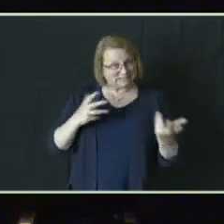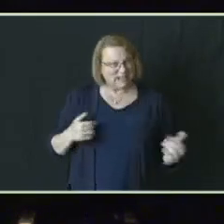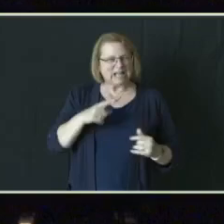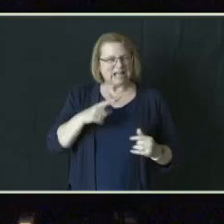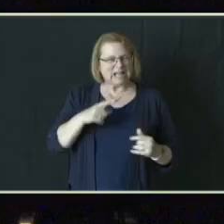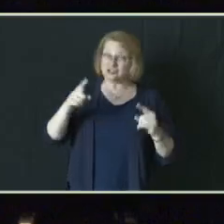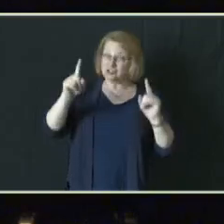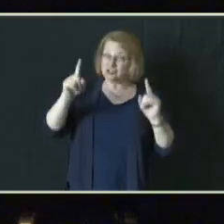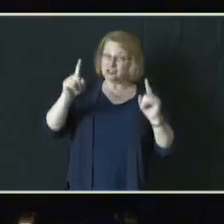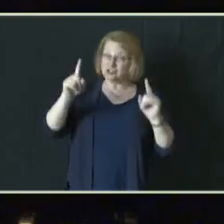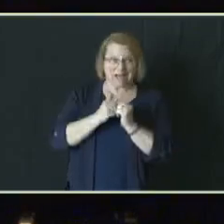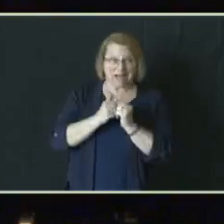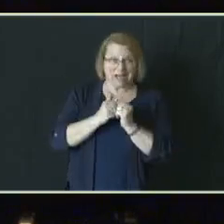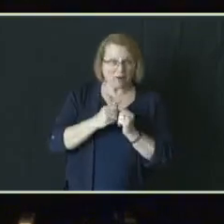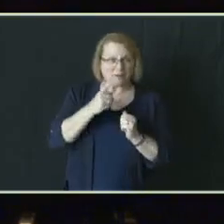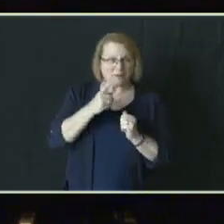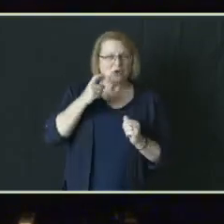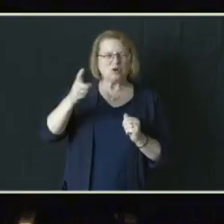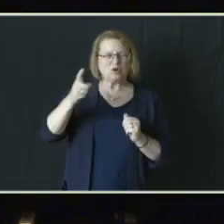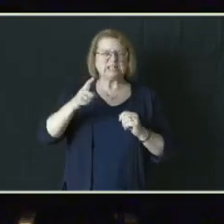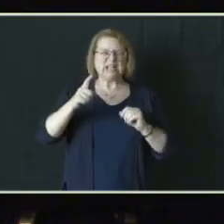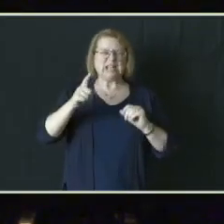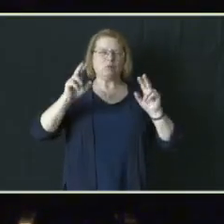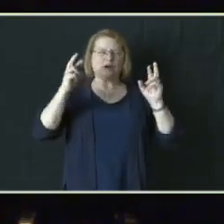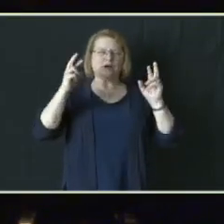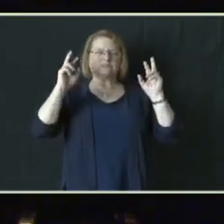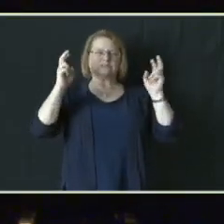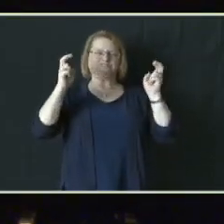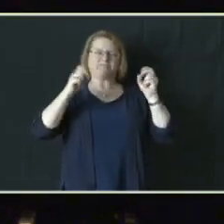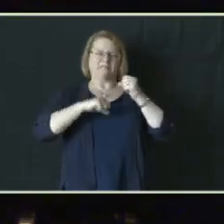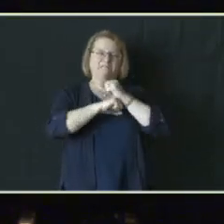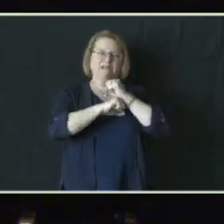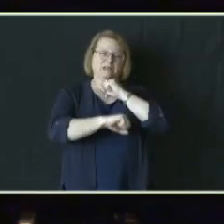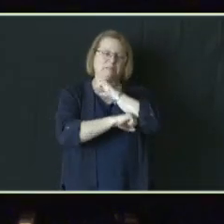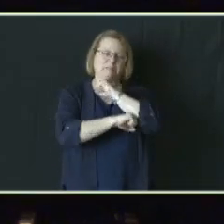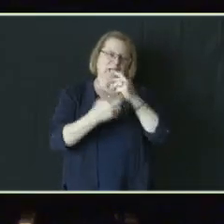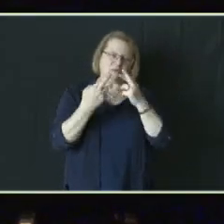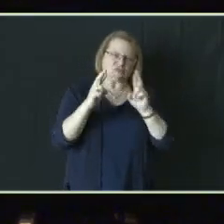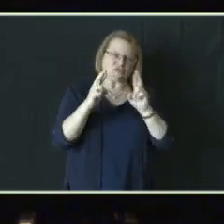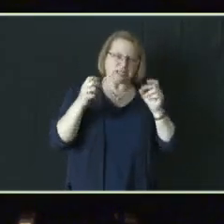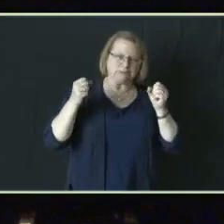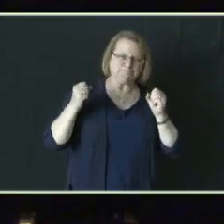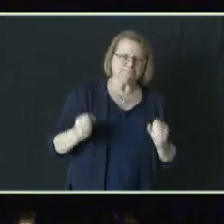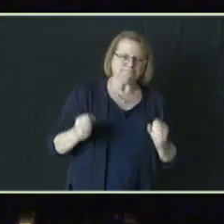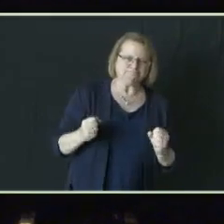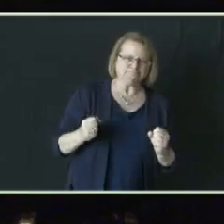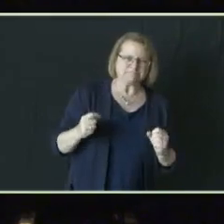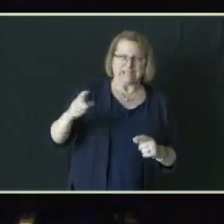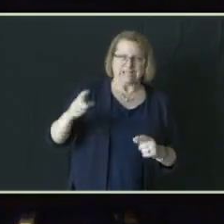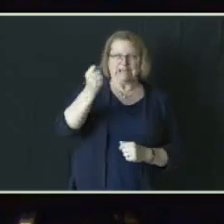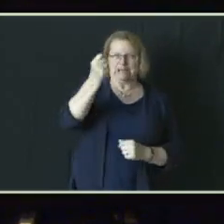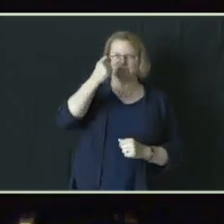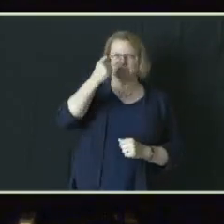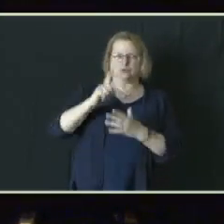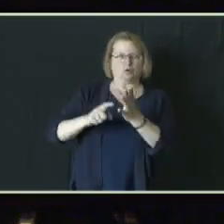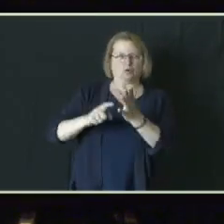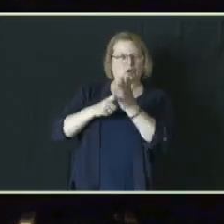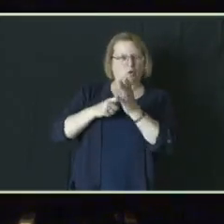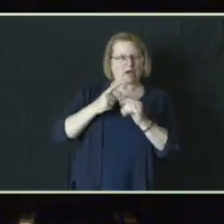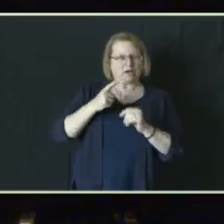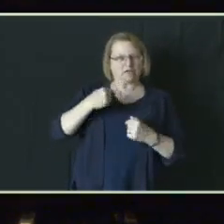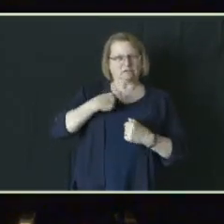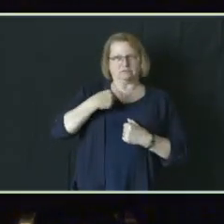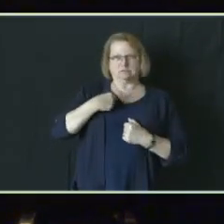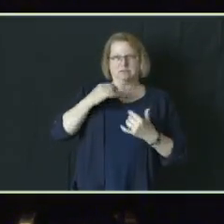outcome because he was fundamentally sound. He understood what was required by a player